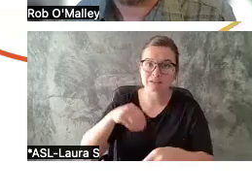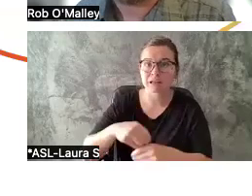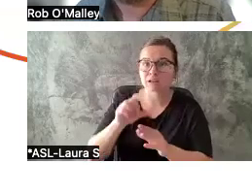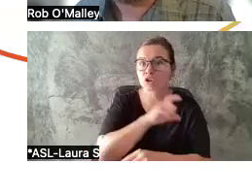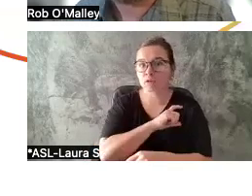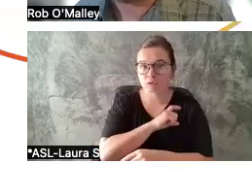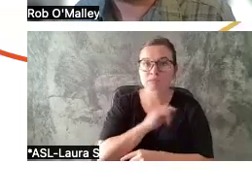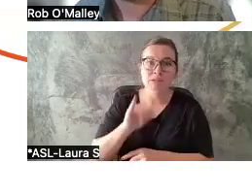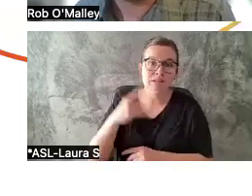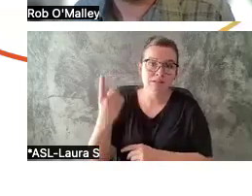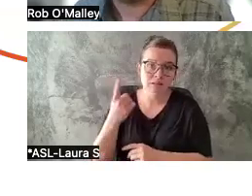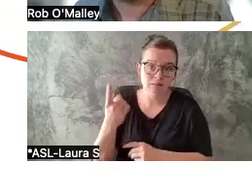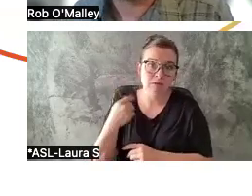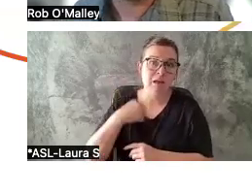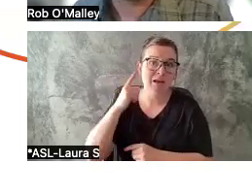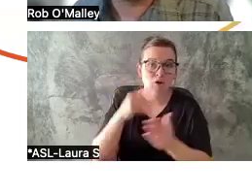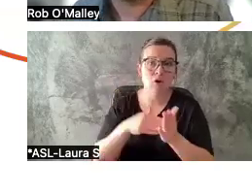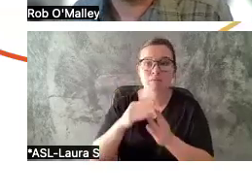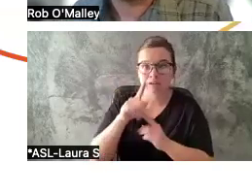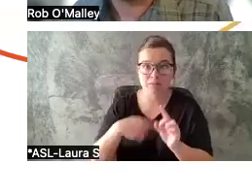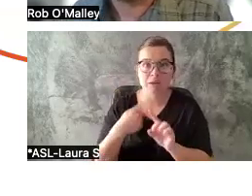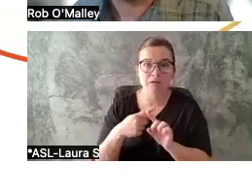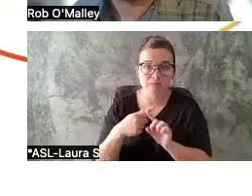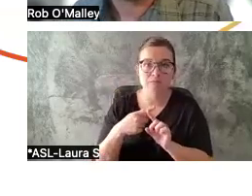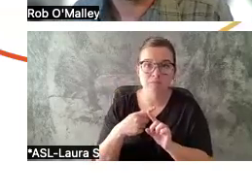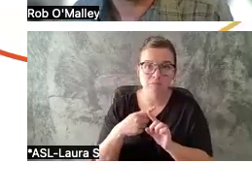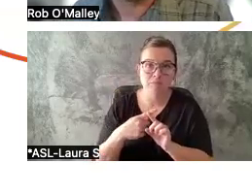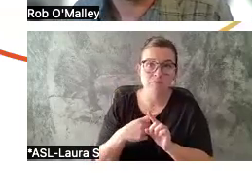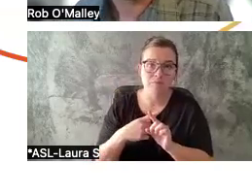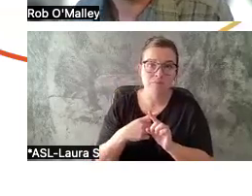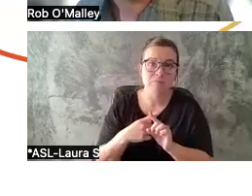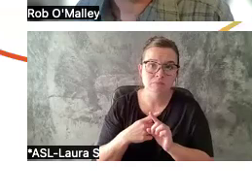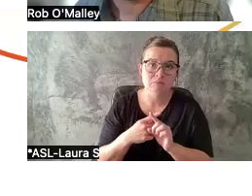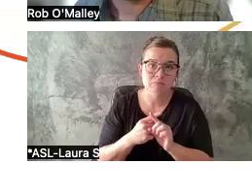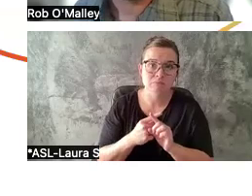is something that I hear about a lot on a pretty close